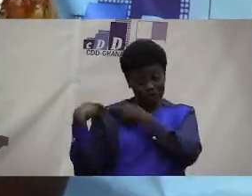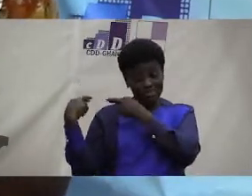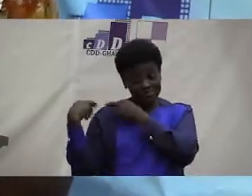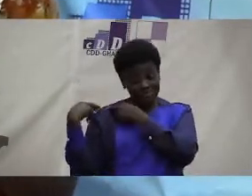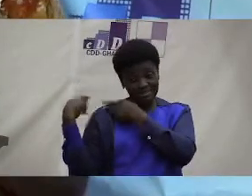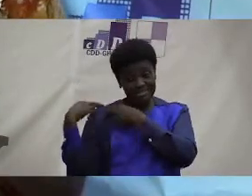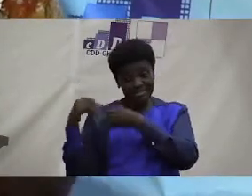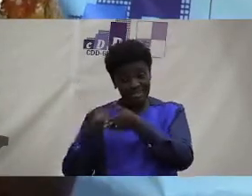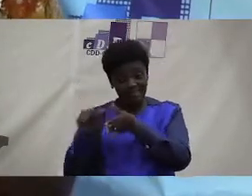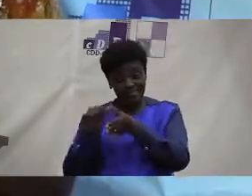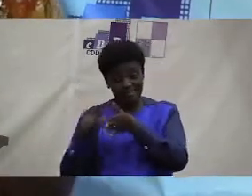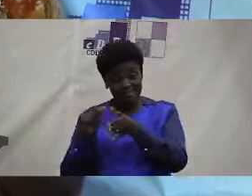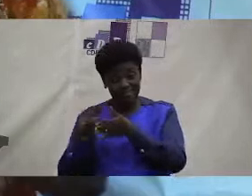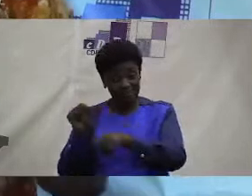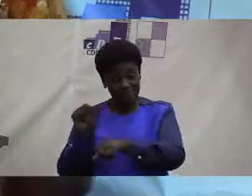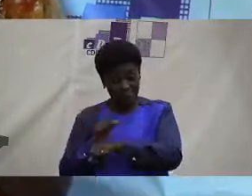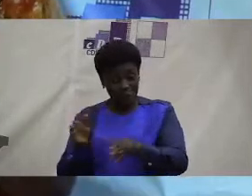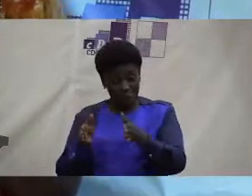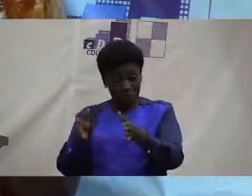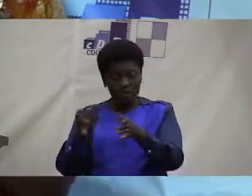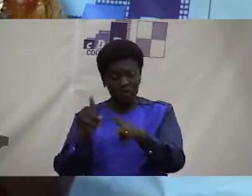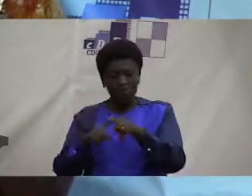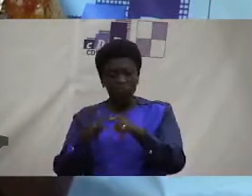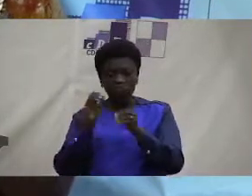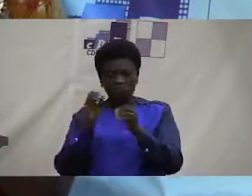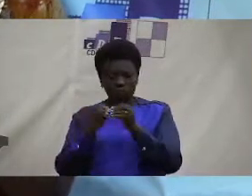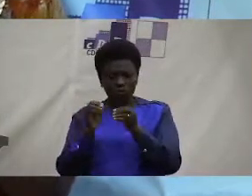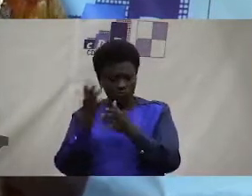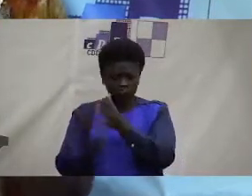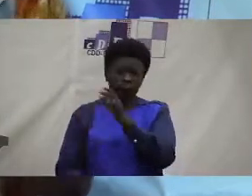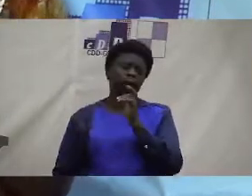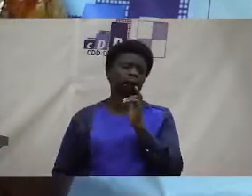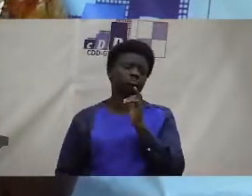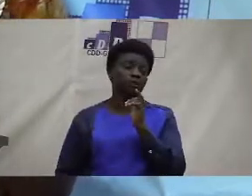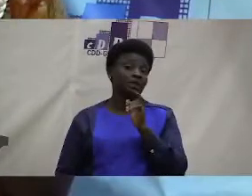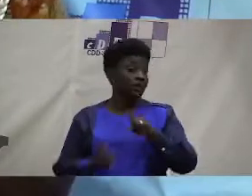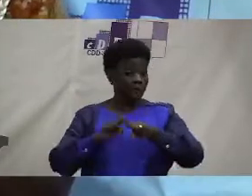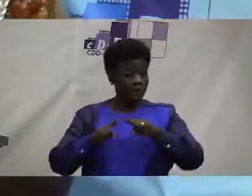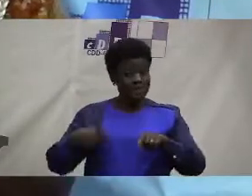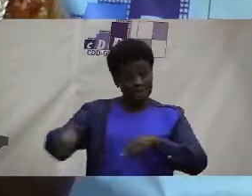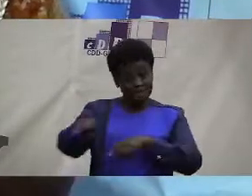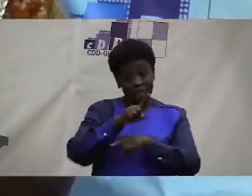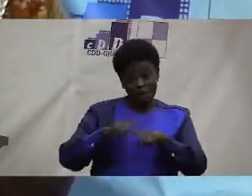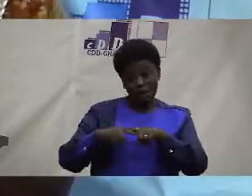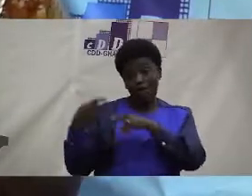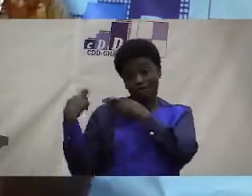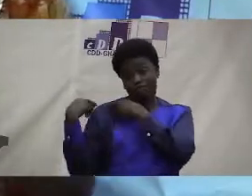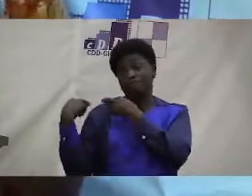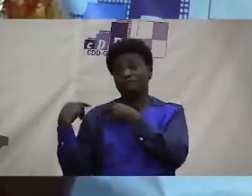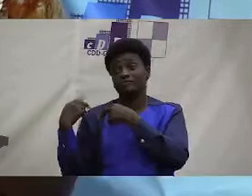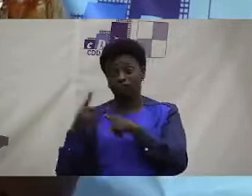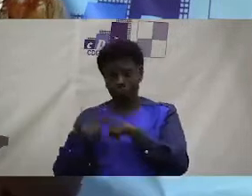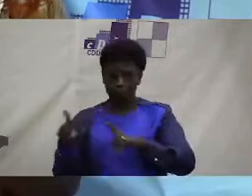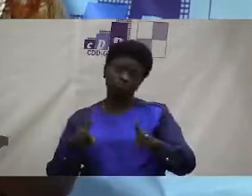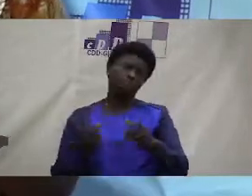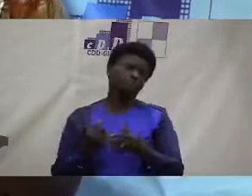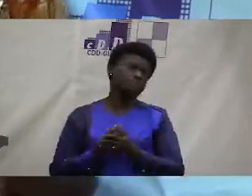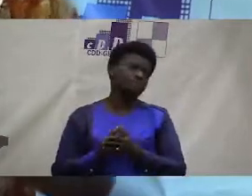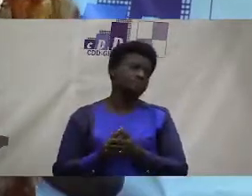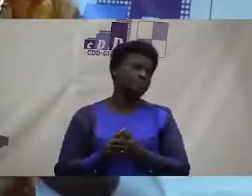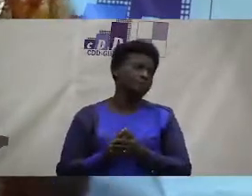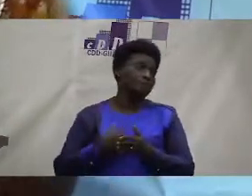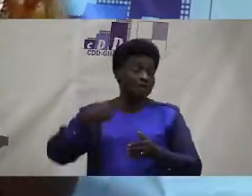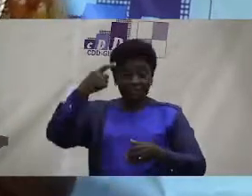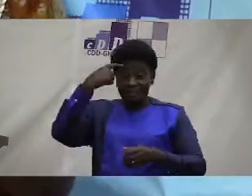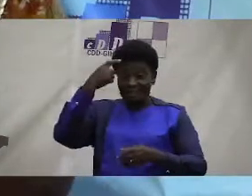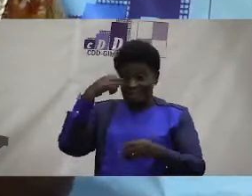framework is really and extensively missing, but it is our work to do. I think those are